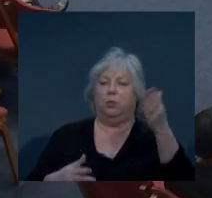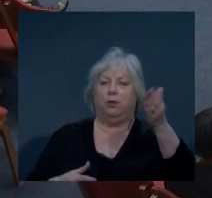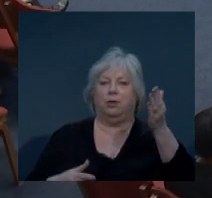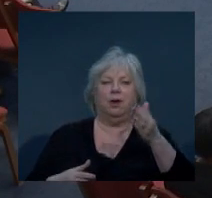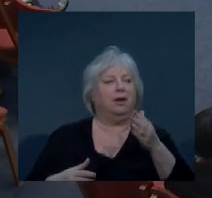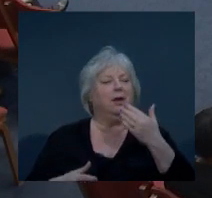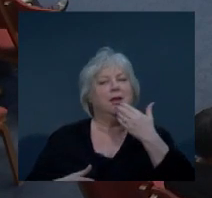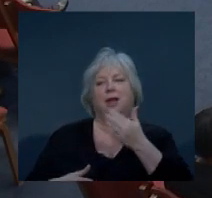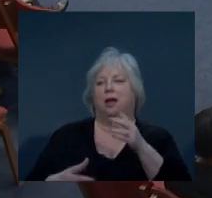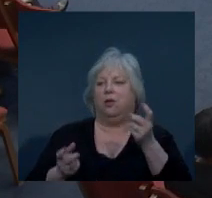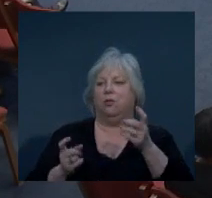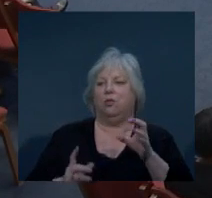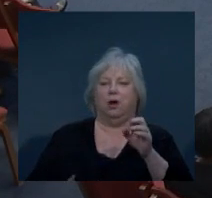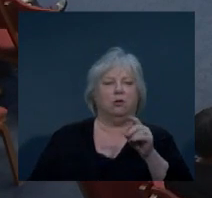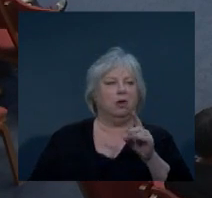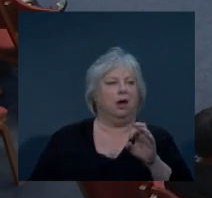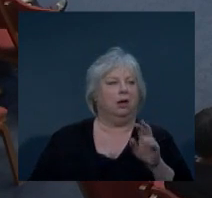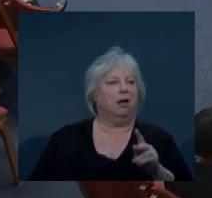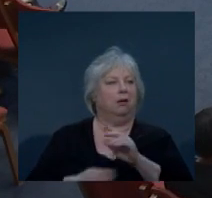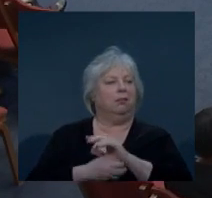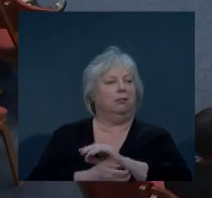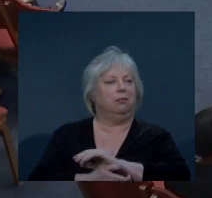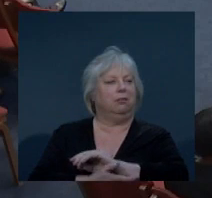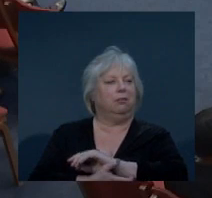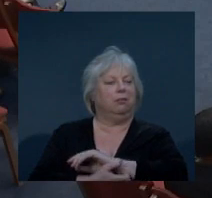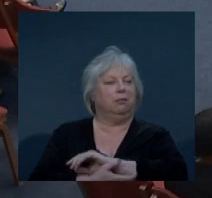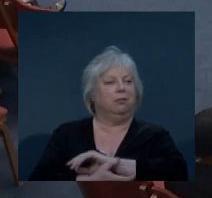Thank you, Director Adcock.